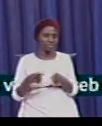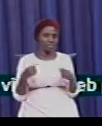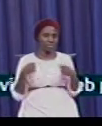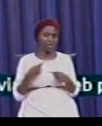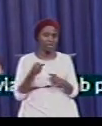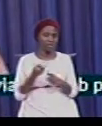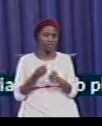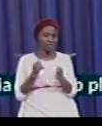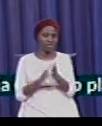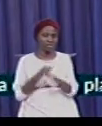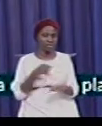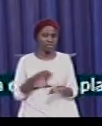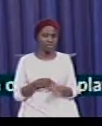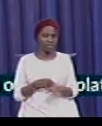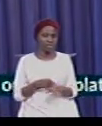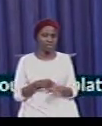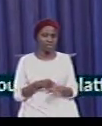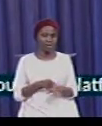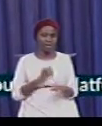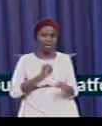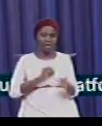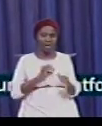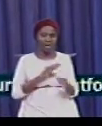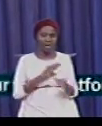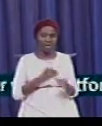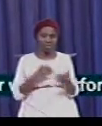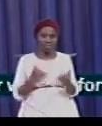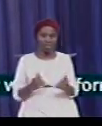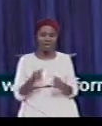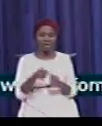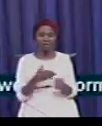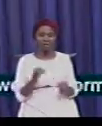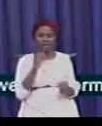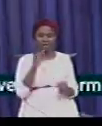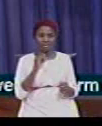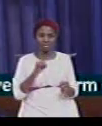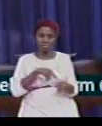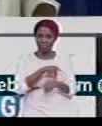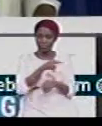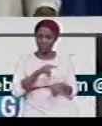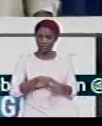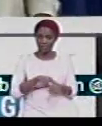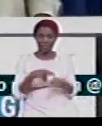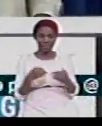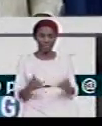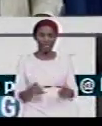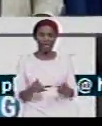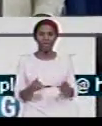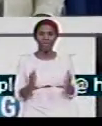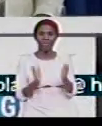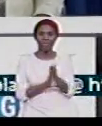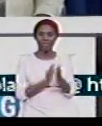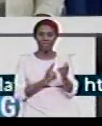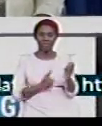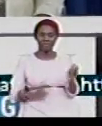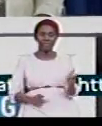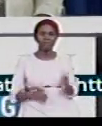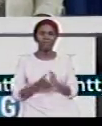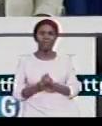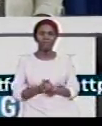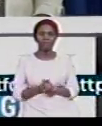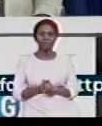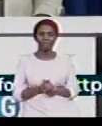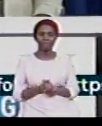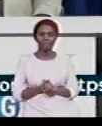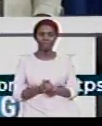no pain, and then everything is regular. Praise the Lord. Hallelujah. Yenu abanu nyame aya